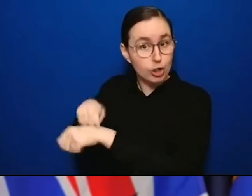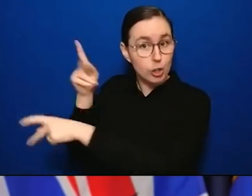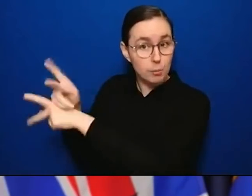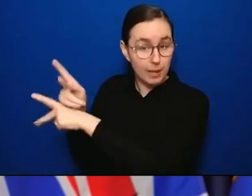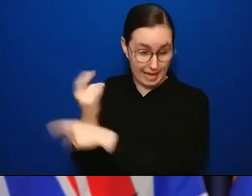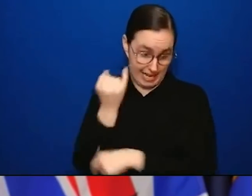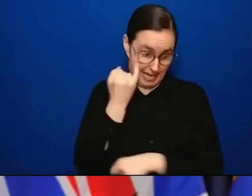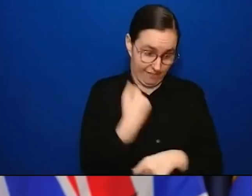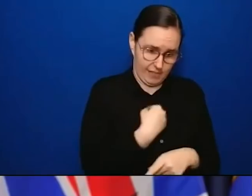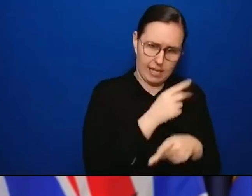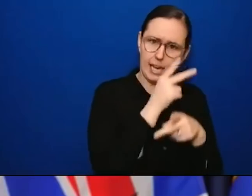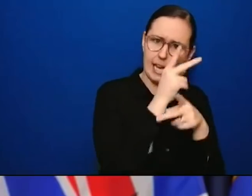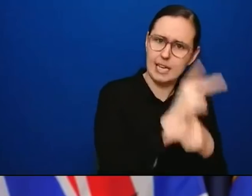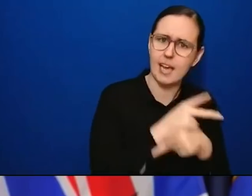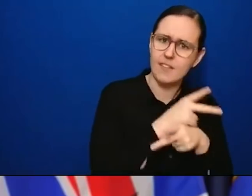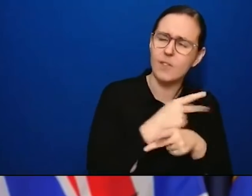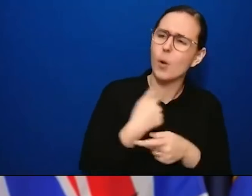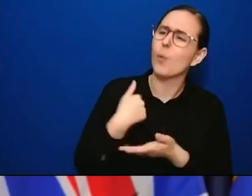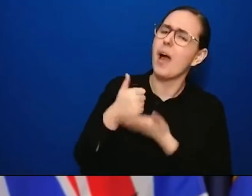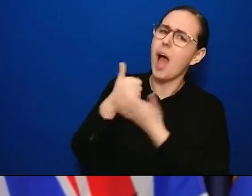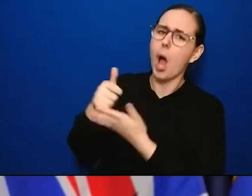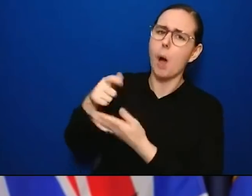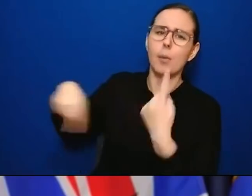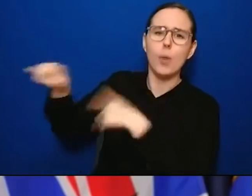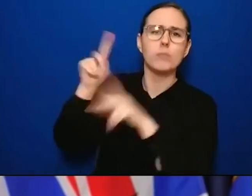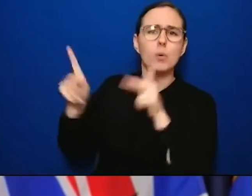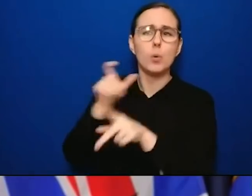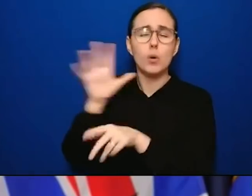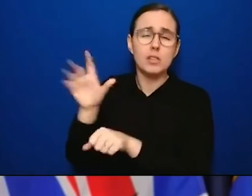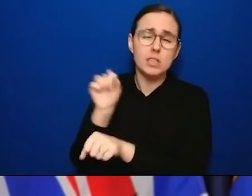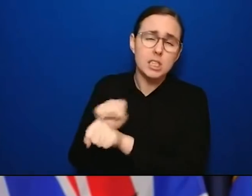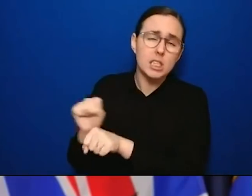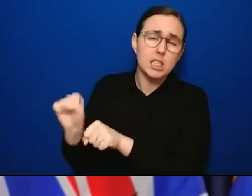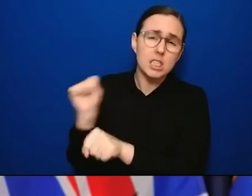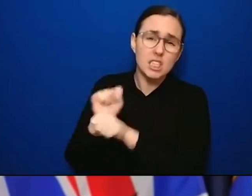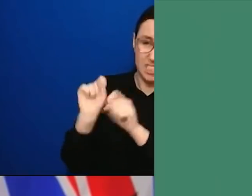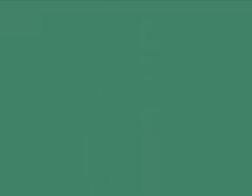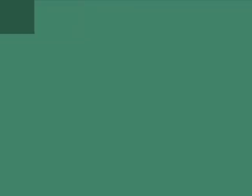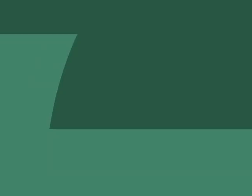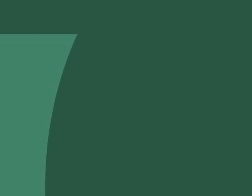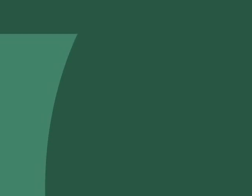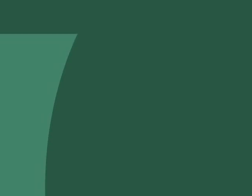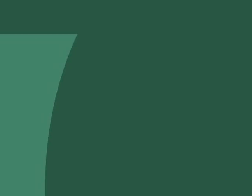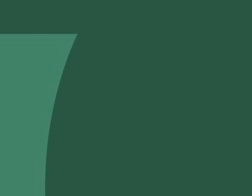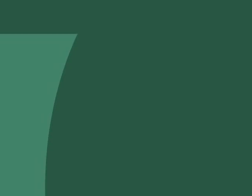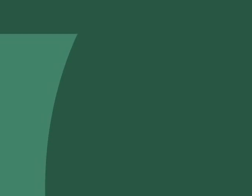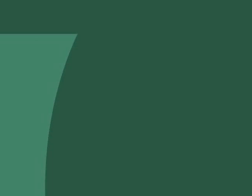the workload on them whenever we can. That's the work we need to do now.